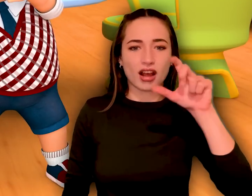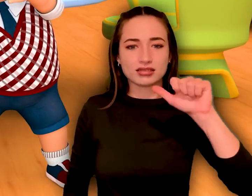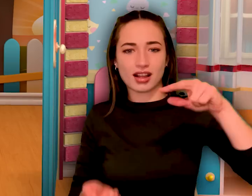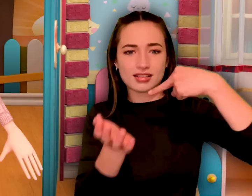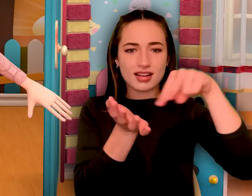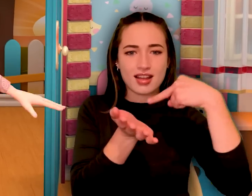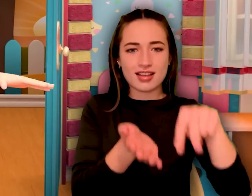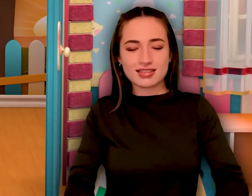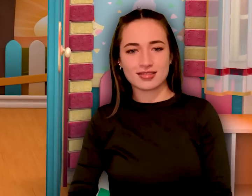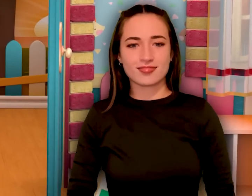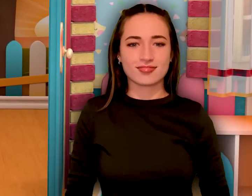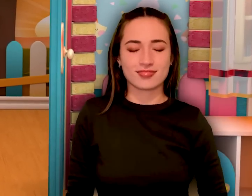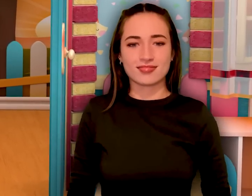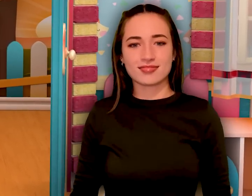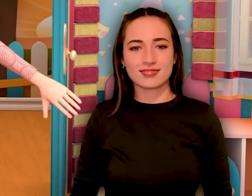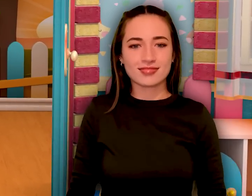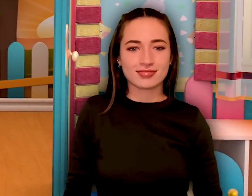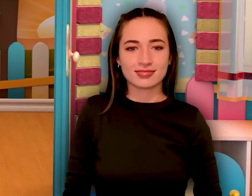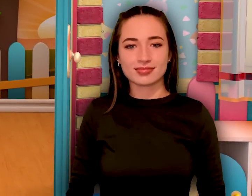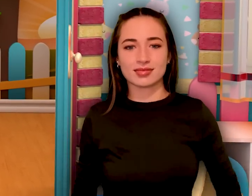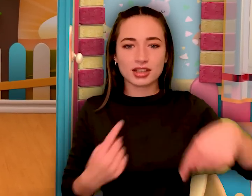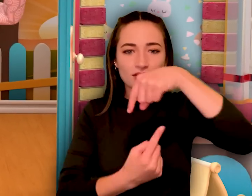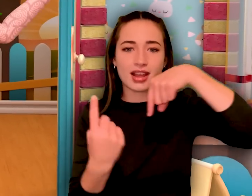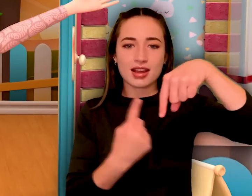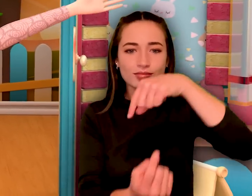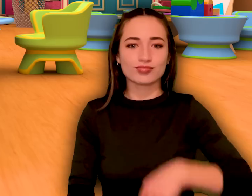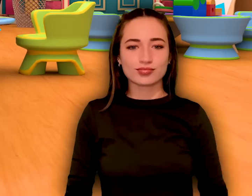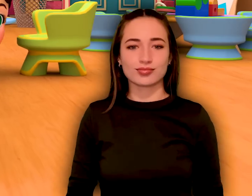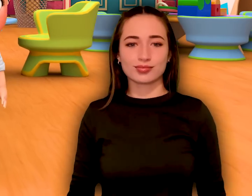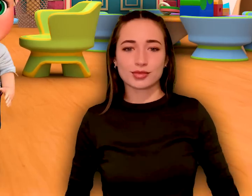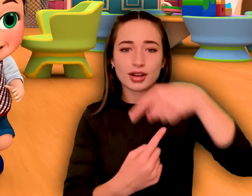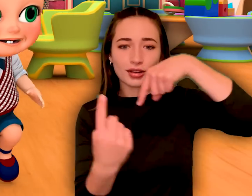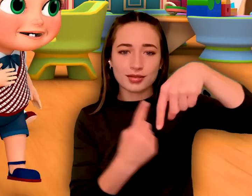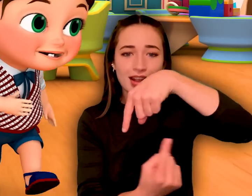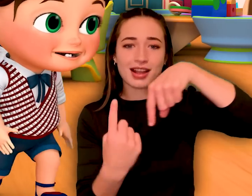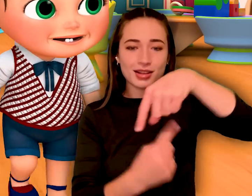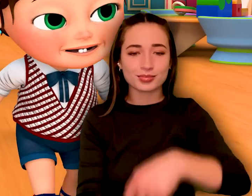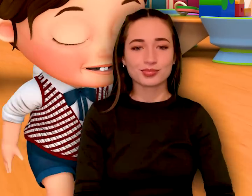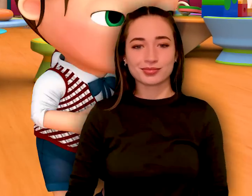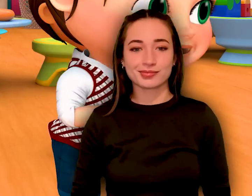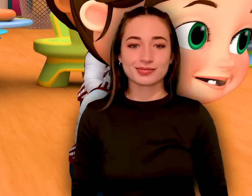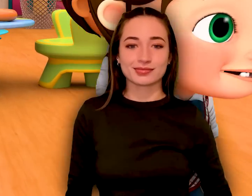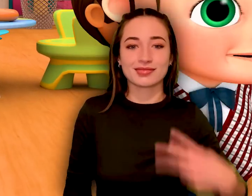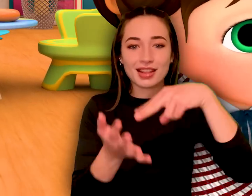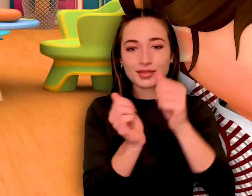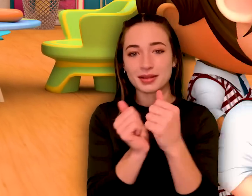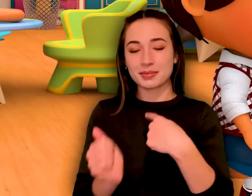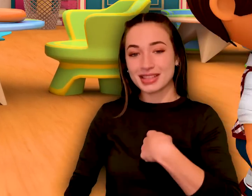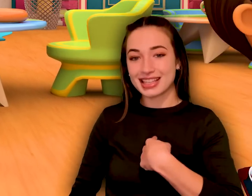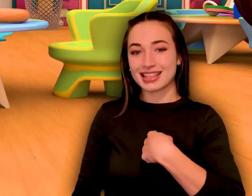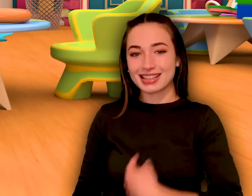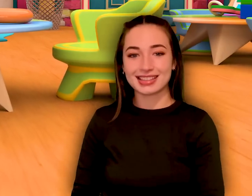it's a salsa dance turn around turn around